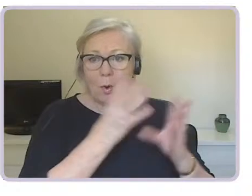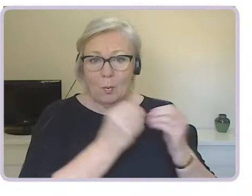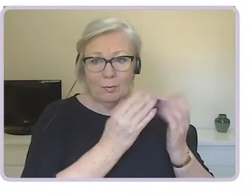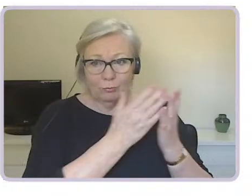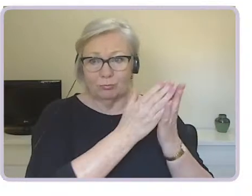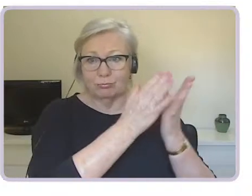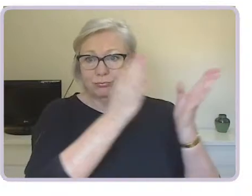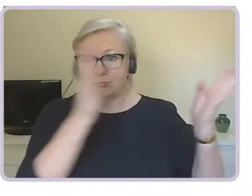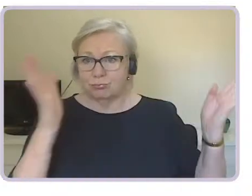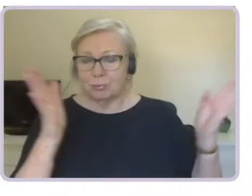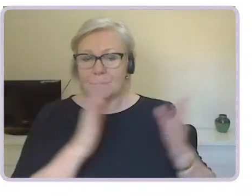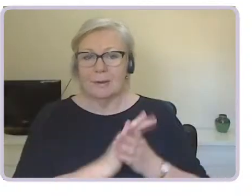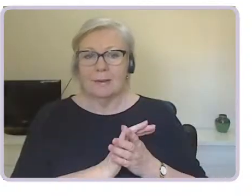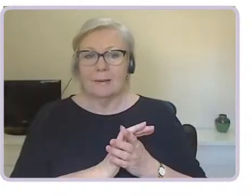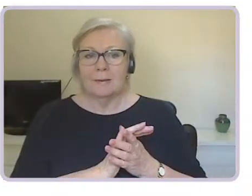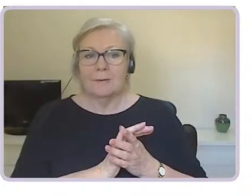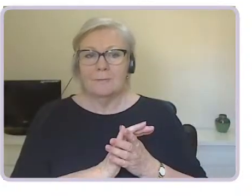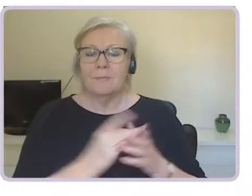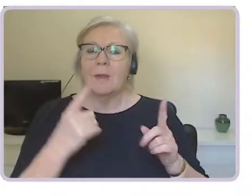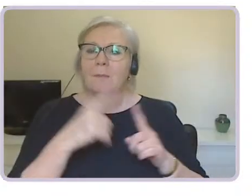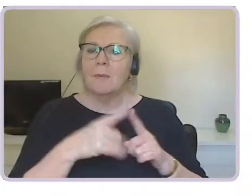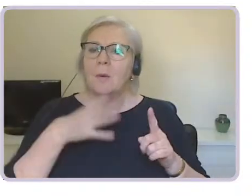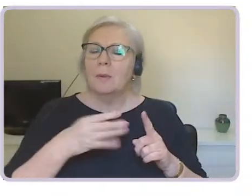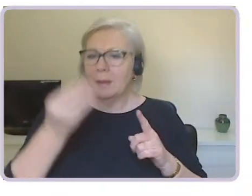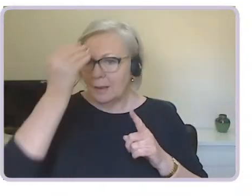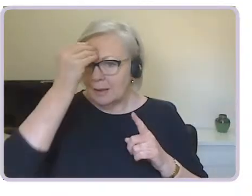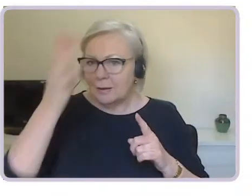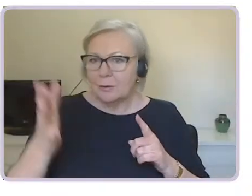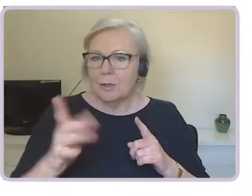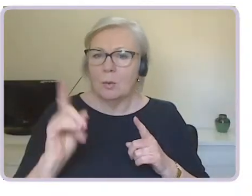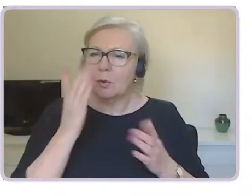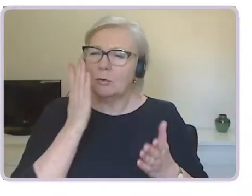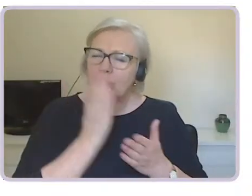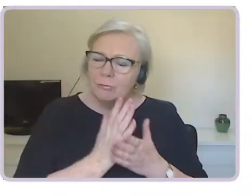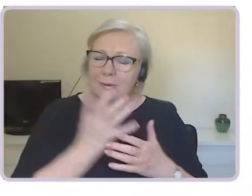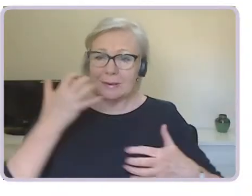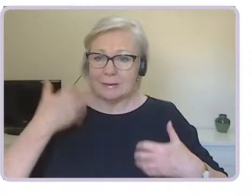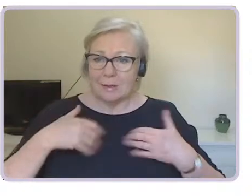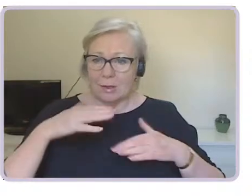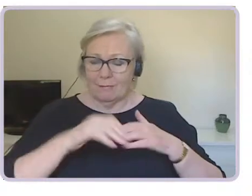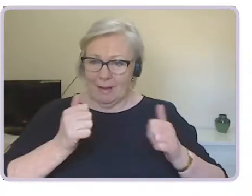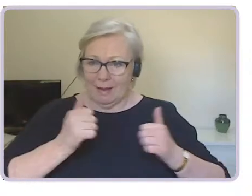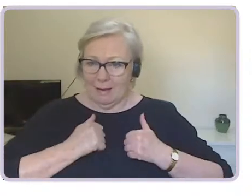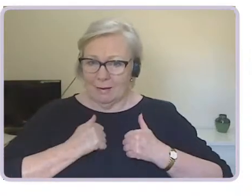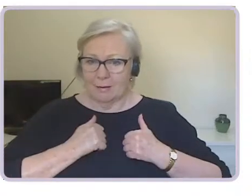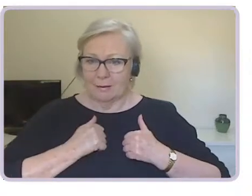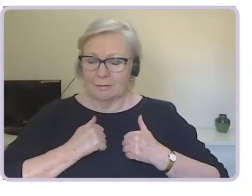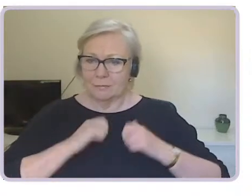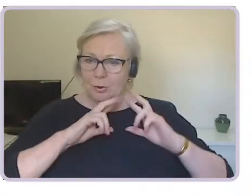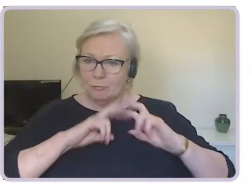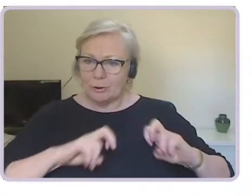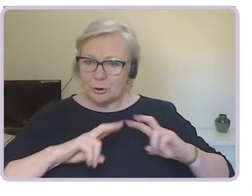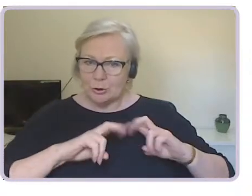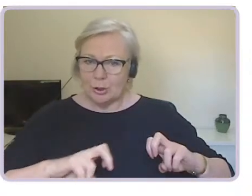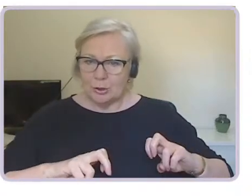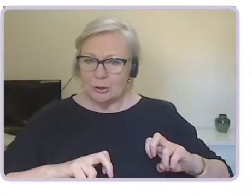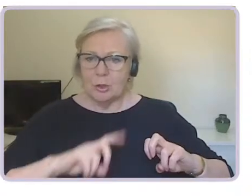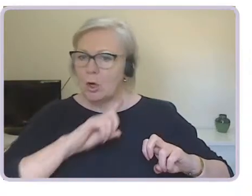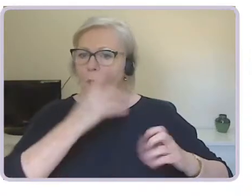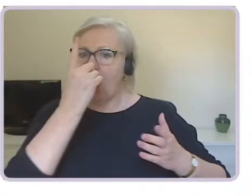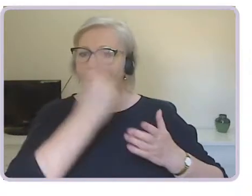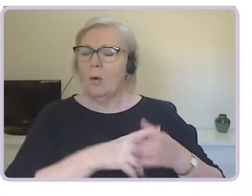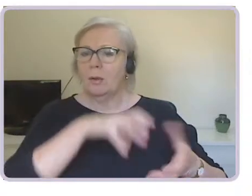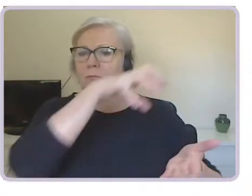reinforce that the exciting thing behind the research that we do is that It doesn't sit at the university. It